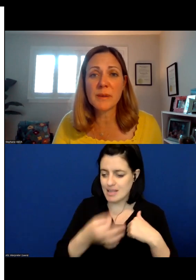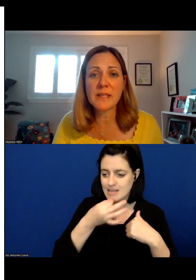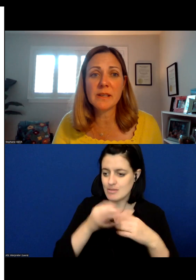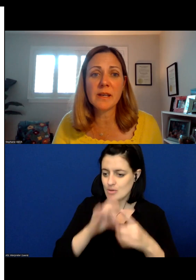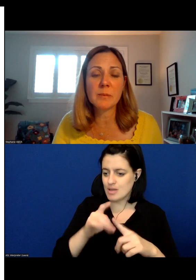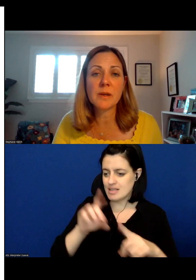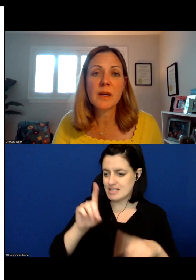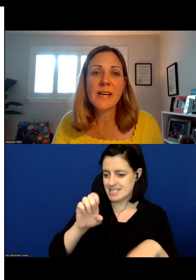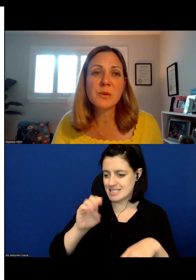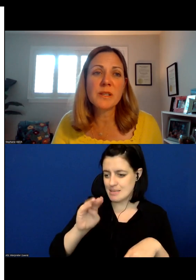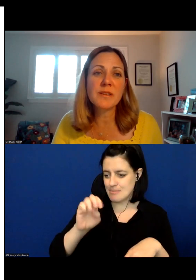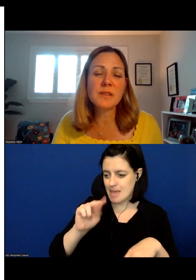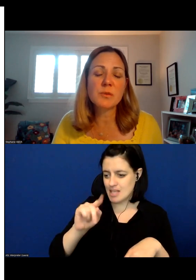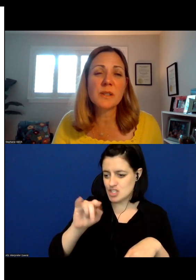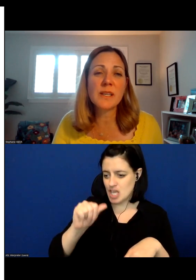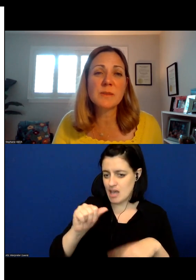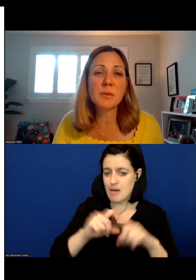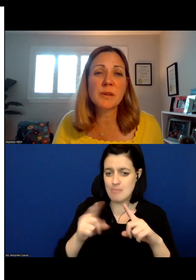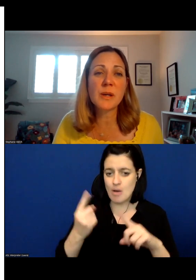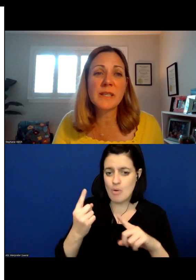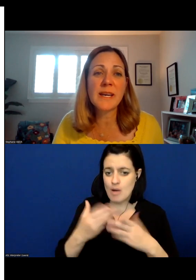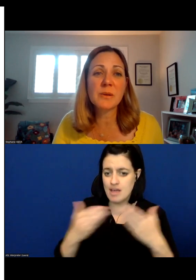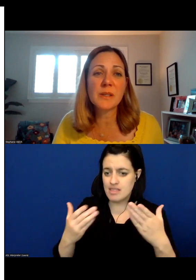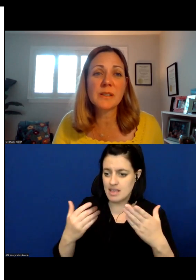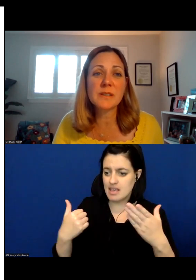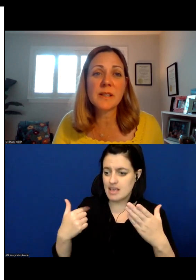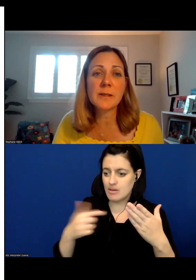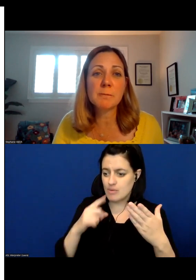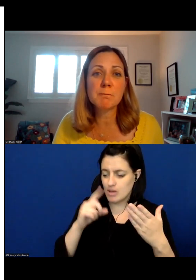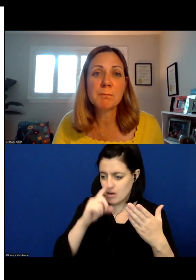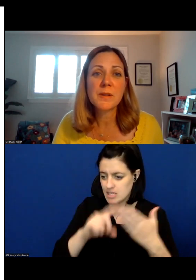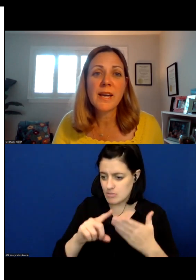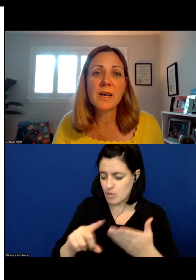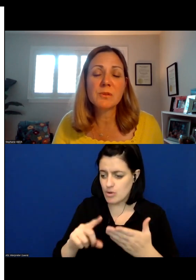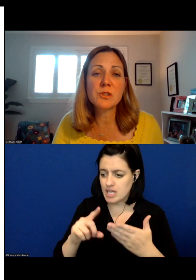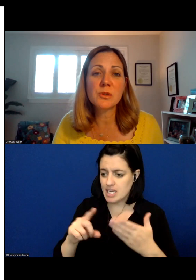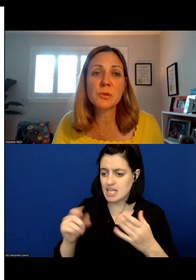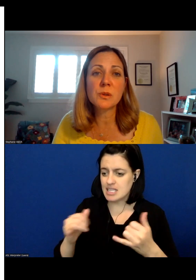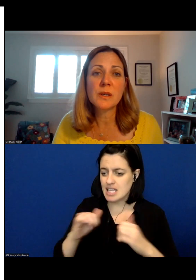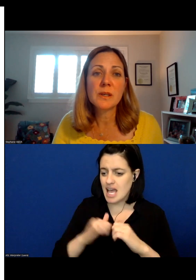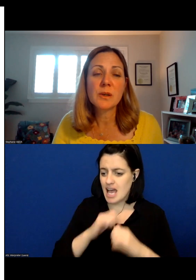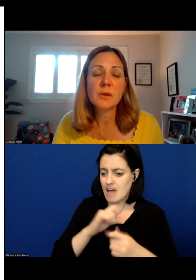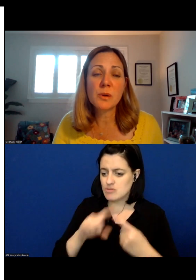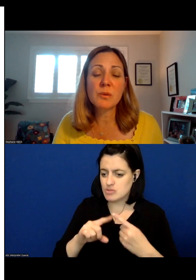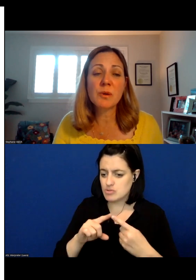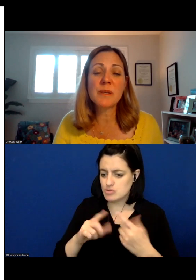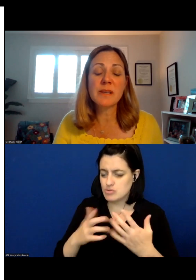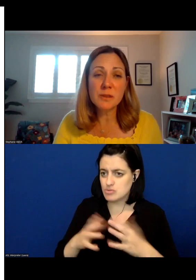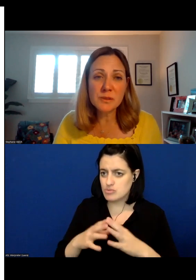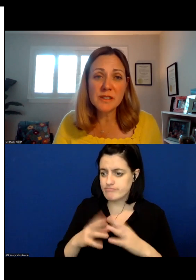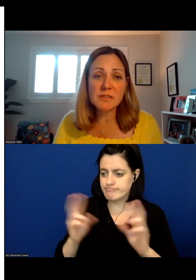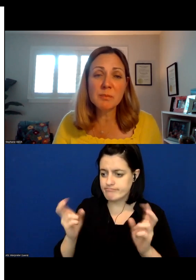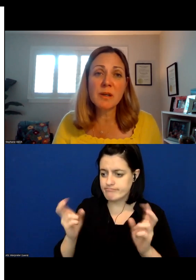dementia, but I know one of the things we're really exploring right now is how to, quote unquote,